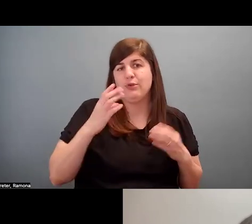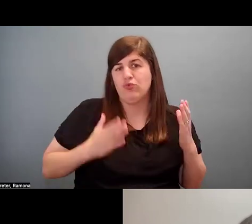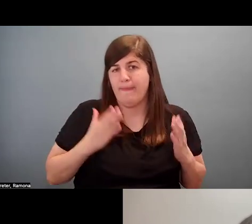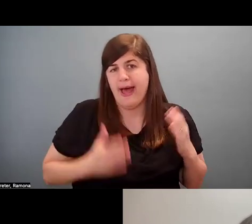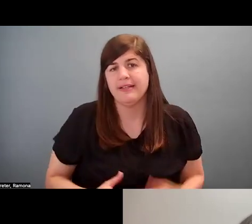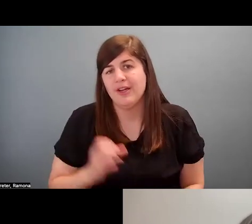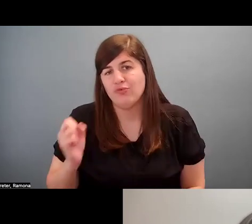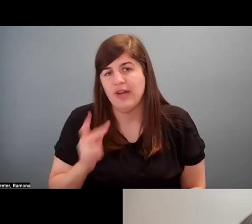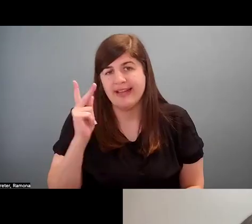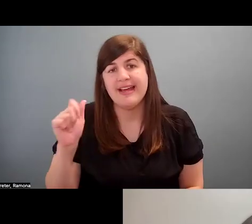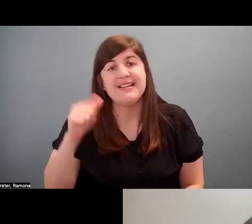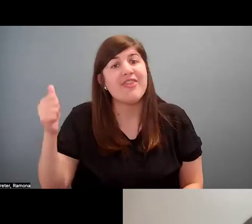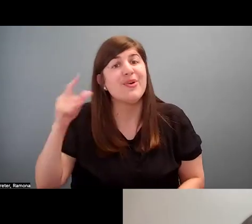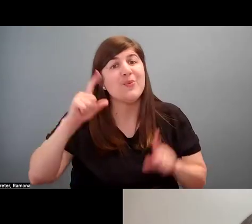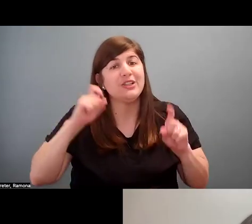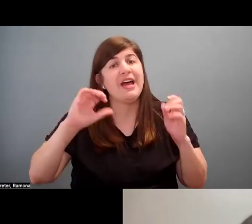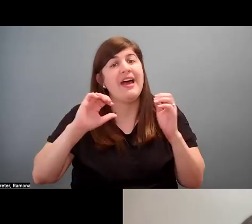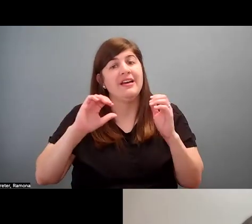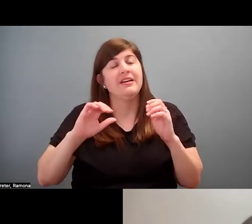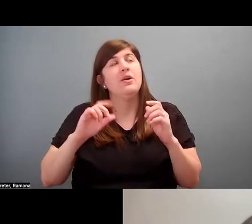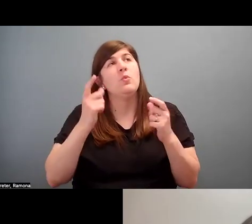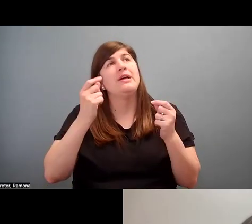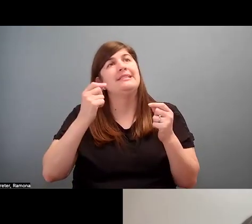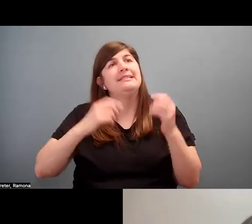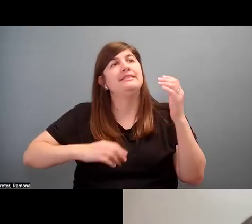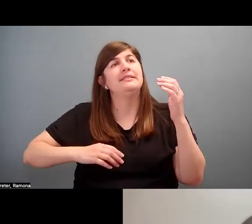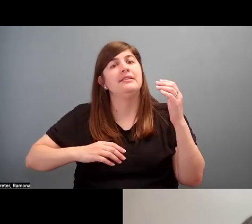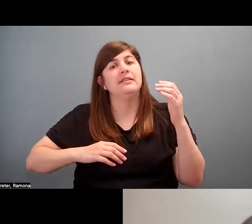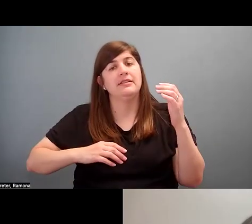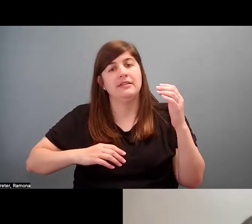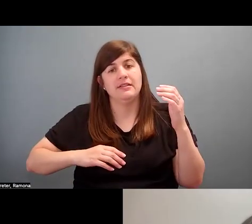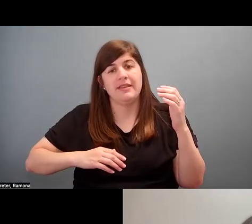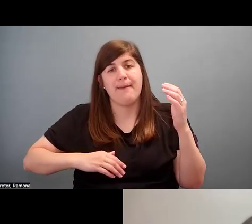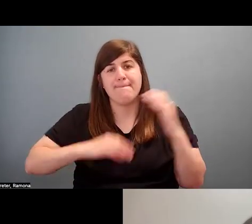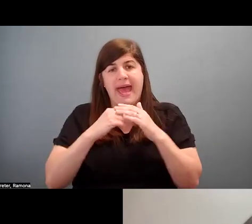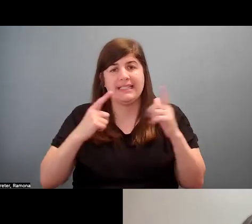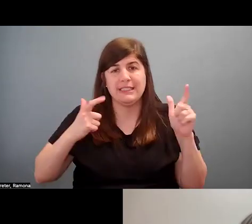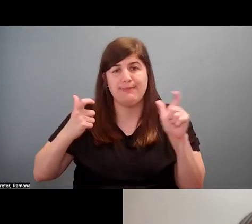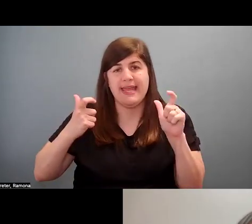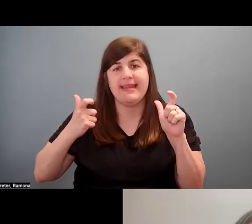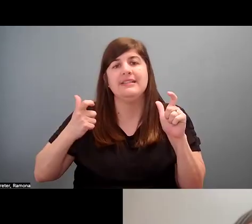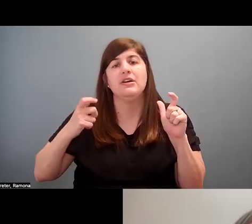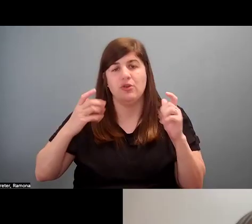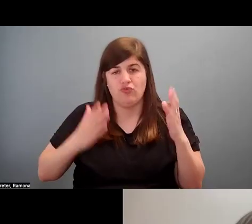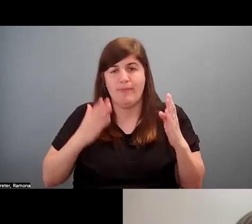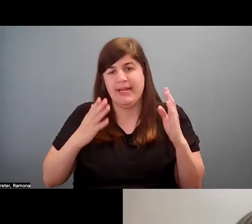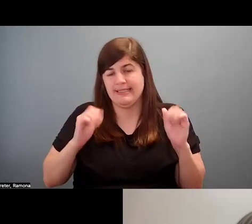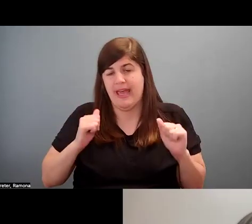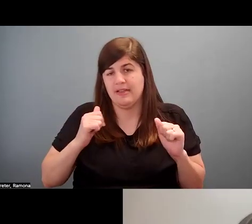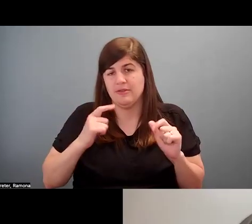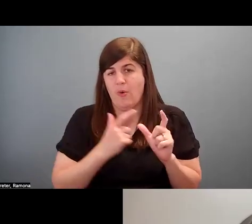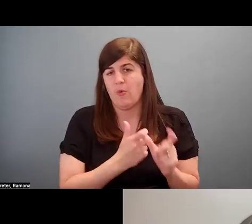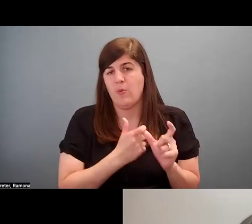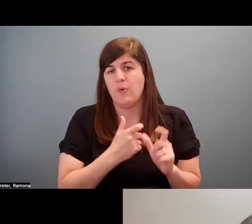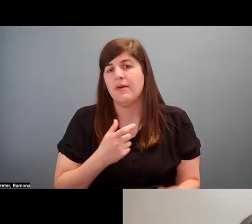All right, we got another question. What's like the max speed that the robots can currently achieve? Right now, they